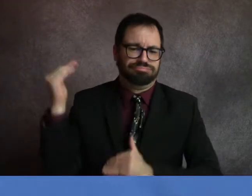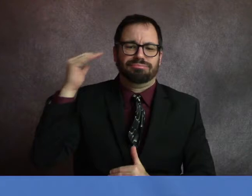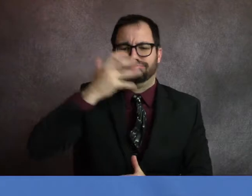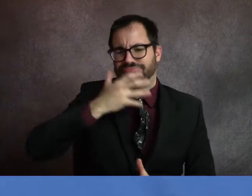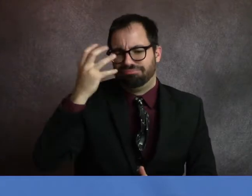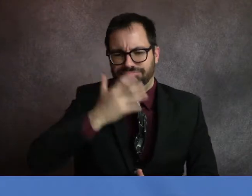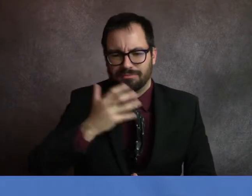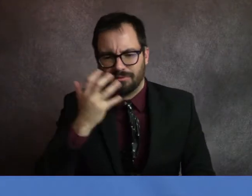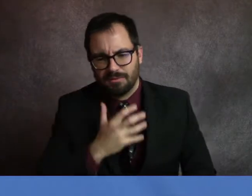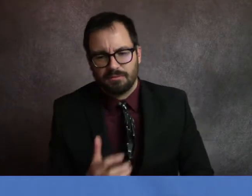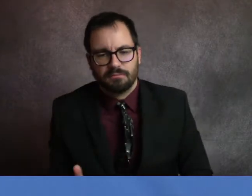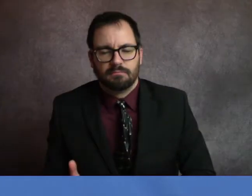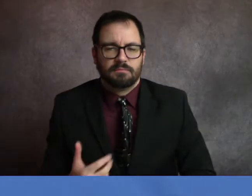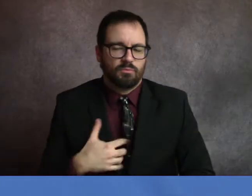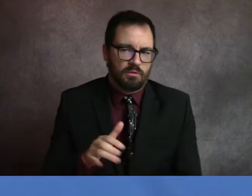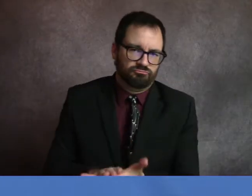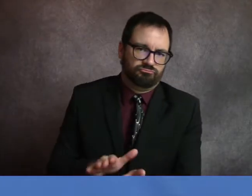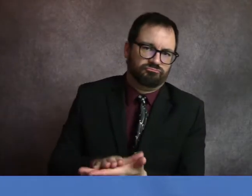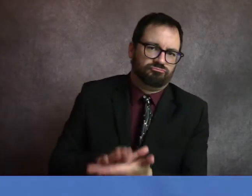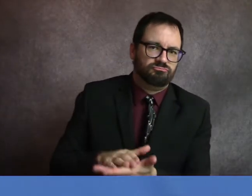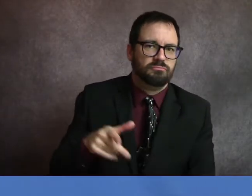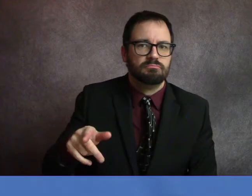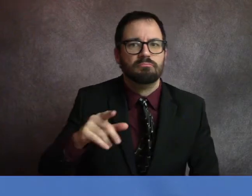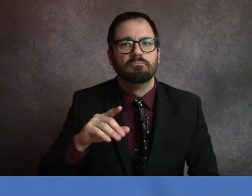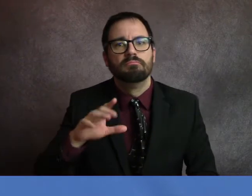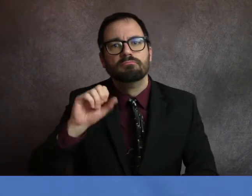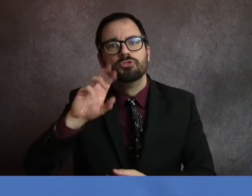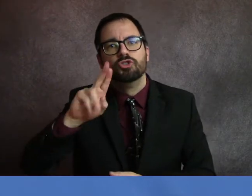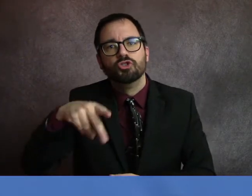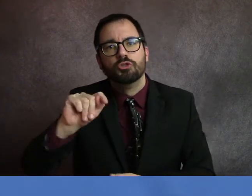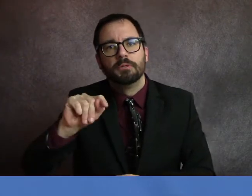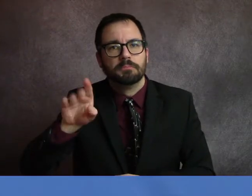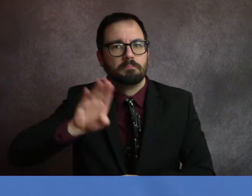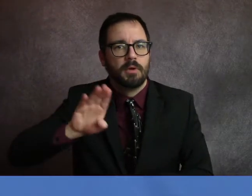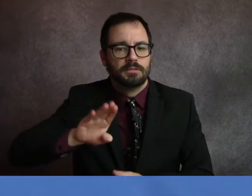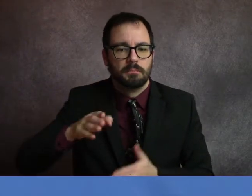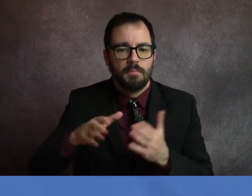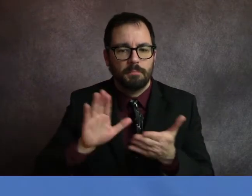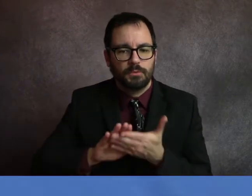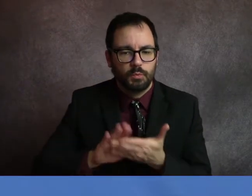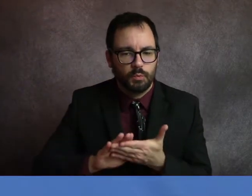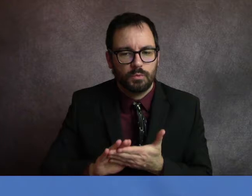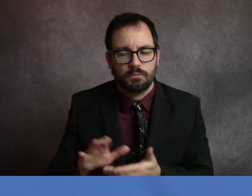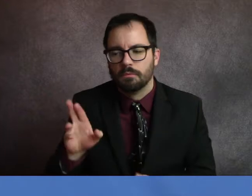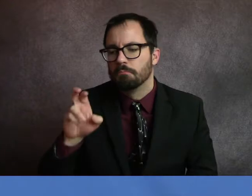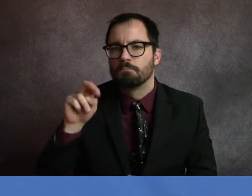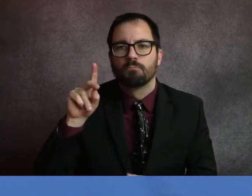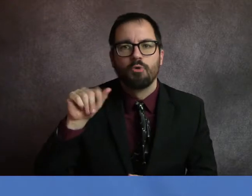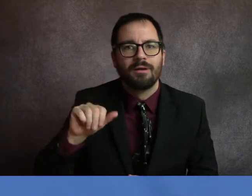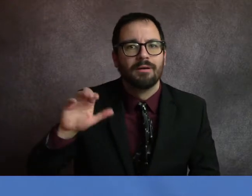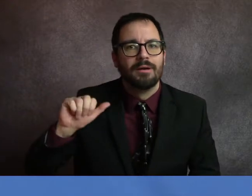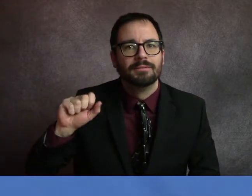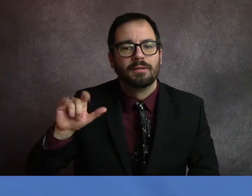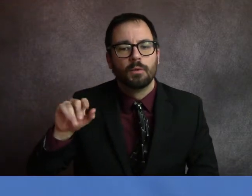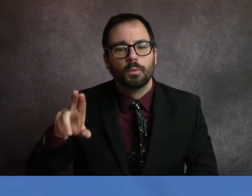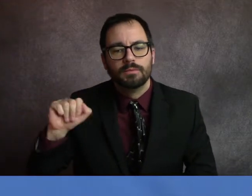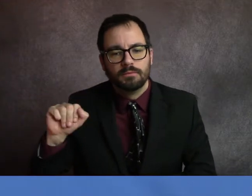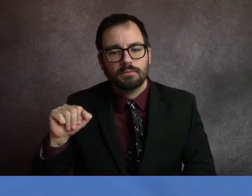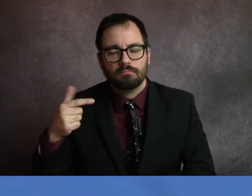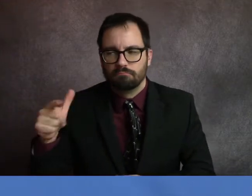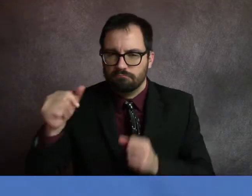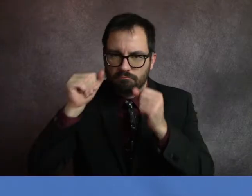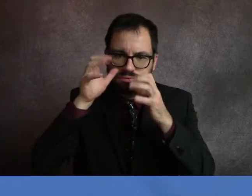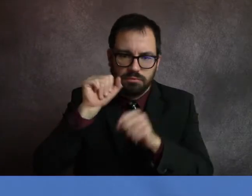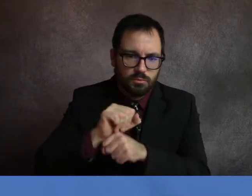Brenda Casilius and her team for doing incredible work prioritizing our students who most need our supports. These are